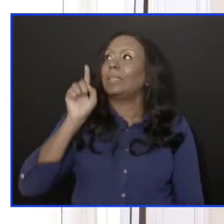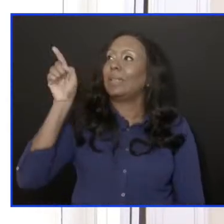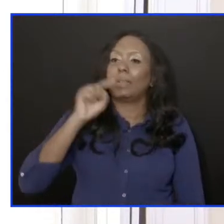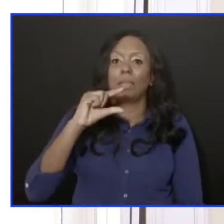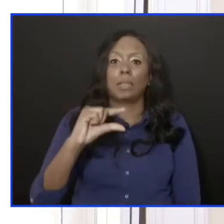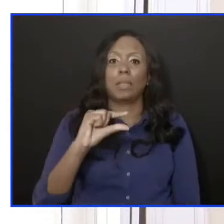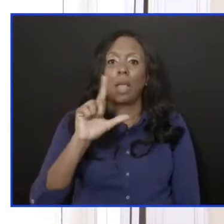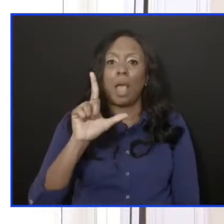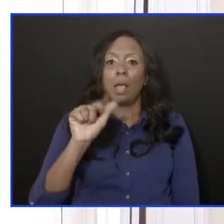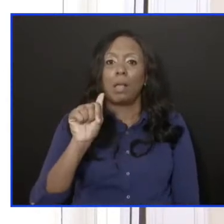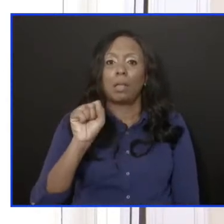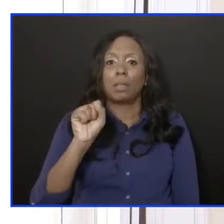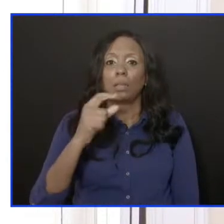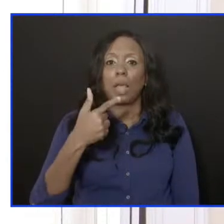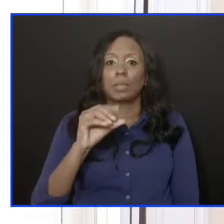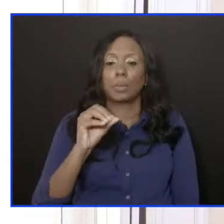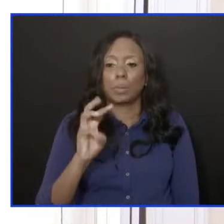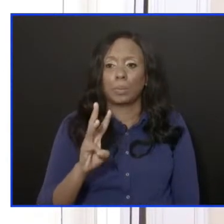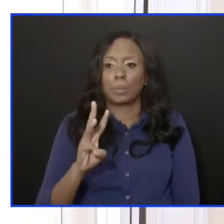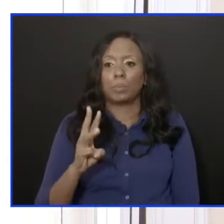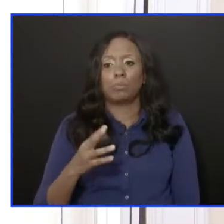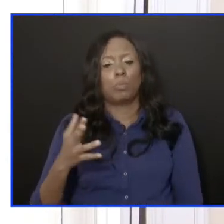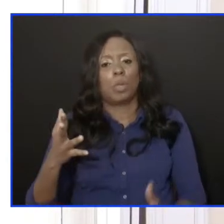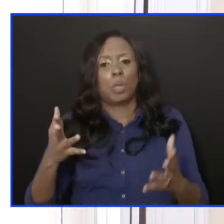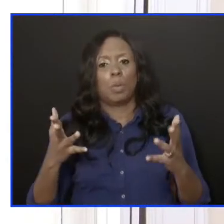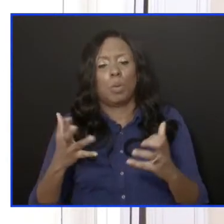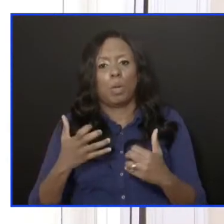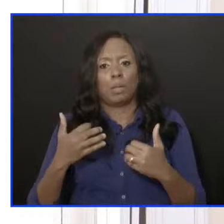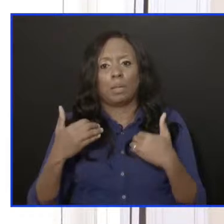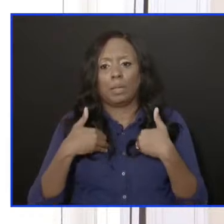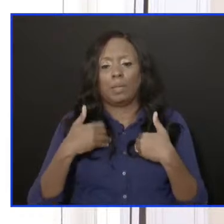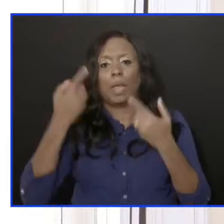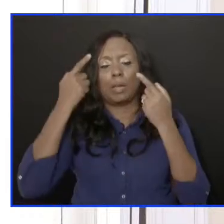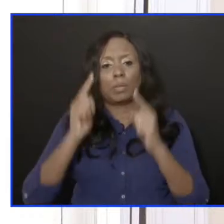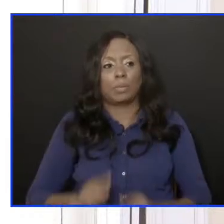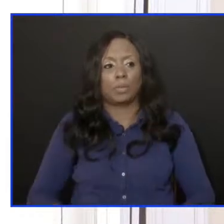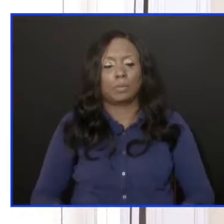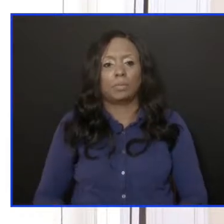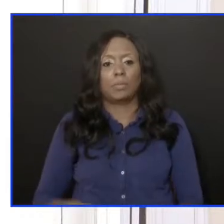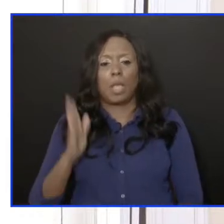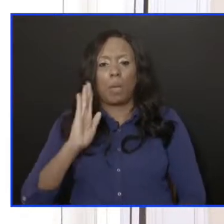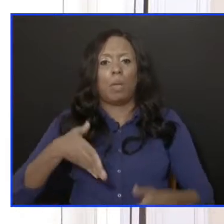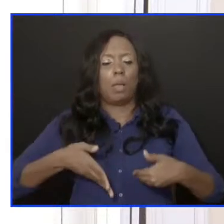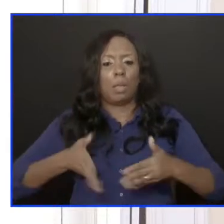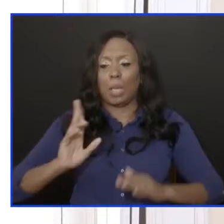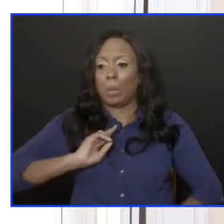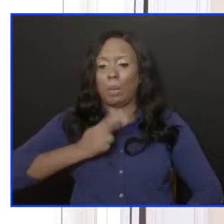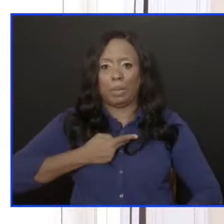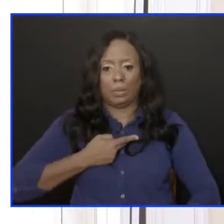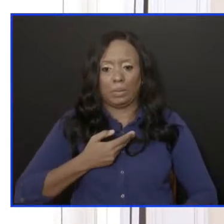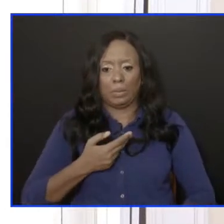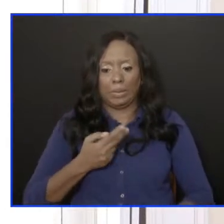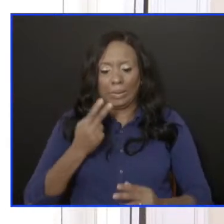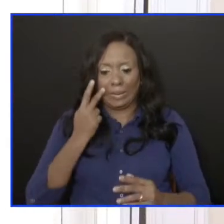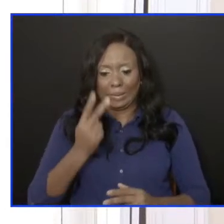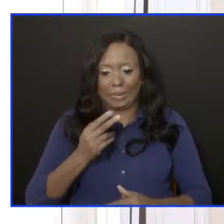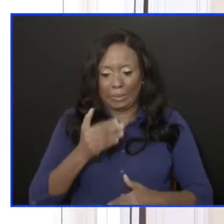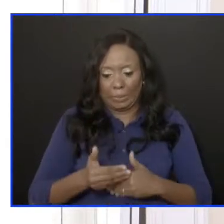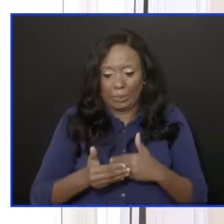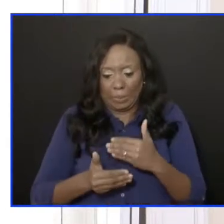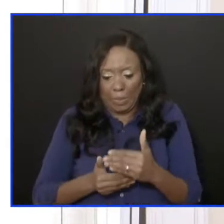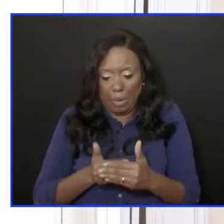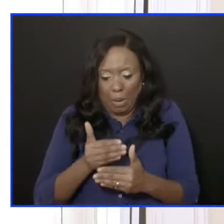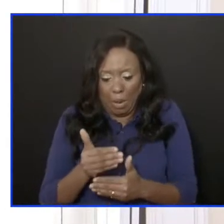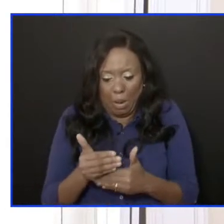by any stretch of the imagination, but is one that allows us to be able to see progress from where we were a couple weeks